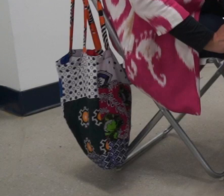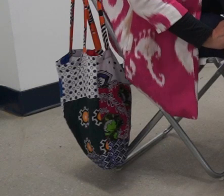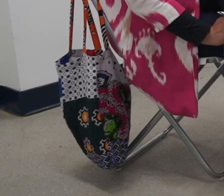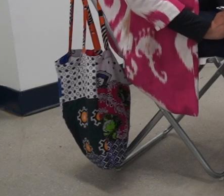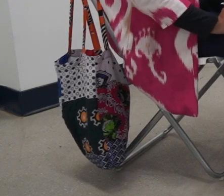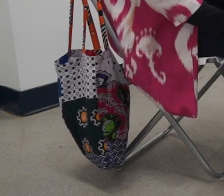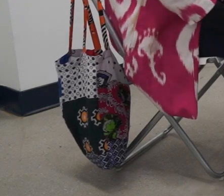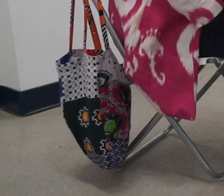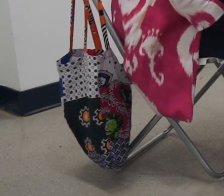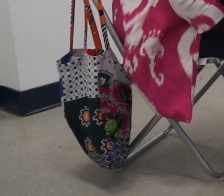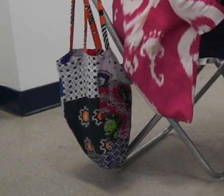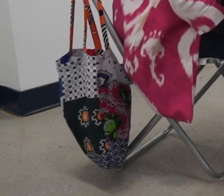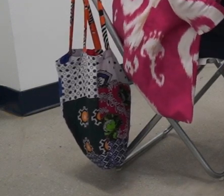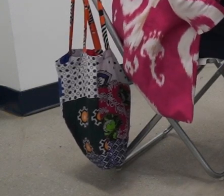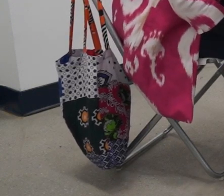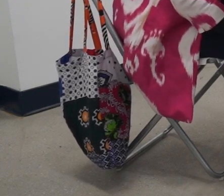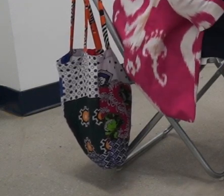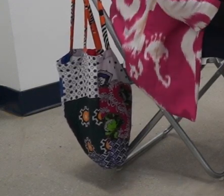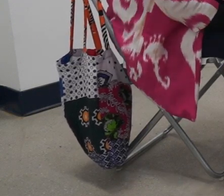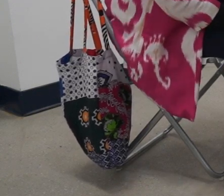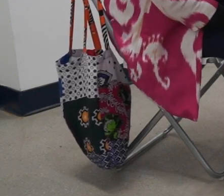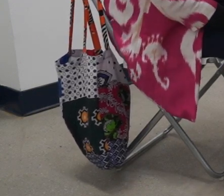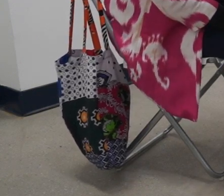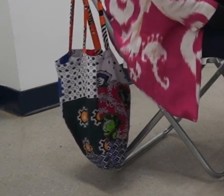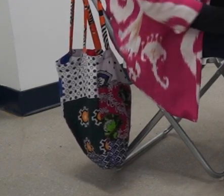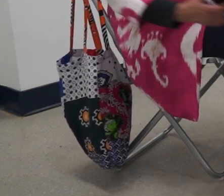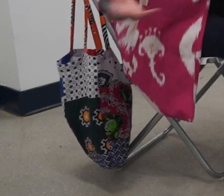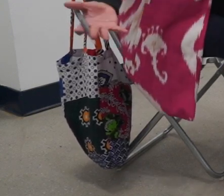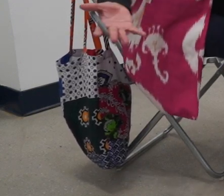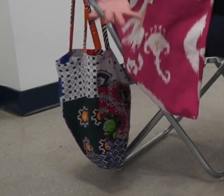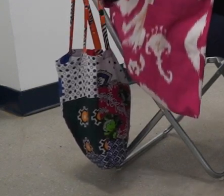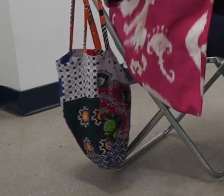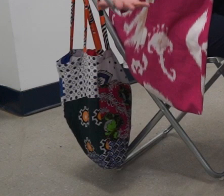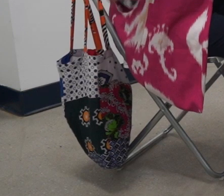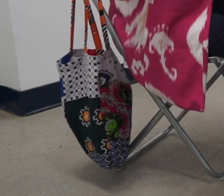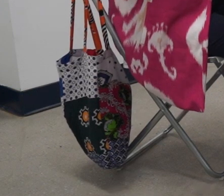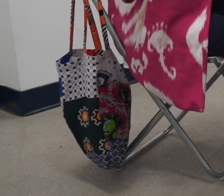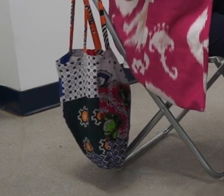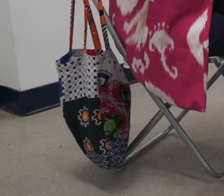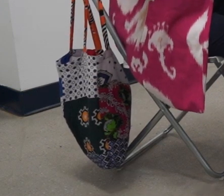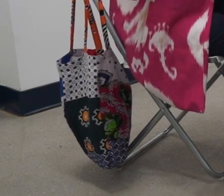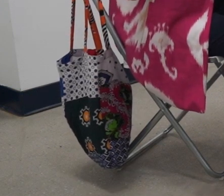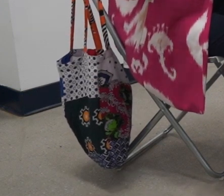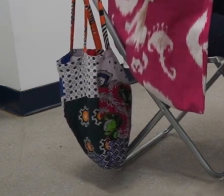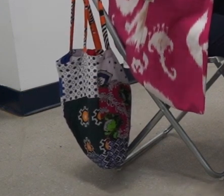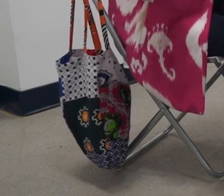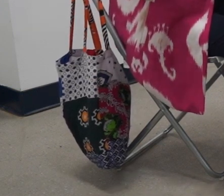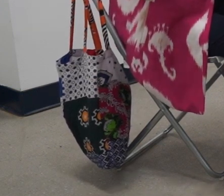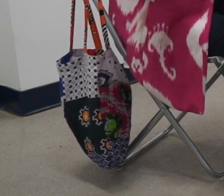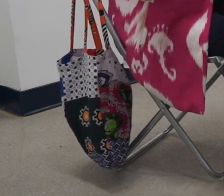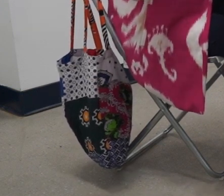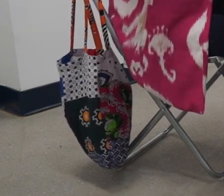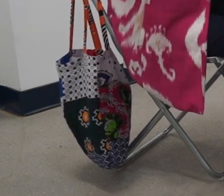I think that part of it is to not be reactive and not be paralyzed. Like those are, I think, the extremes of